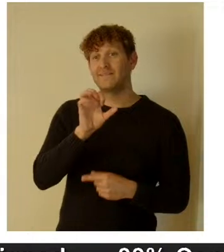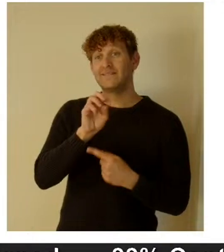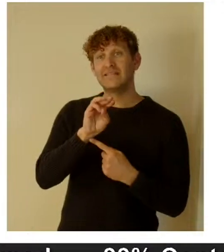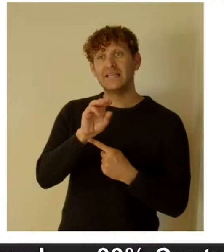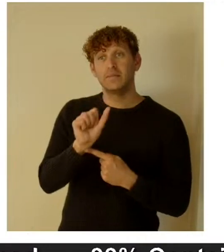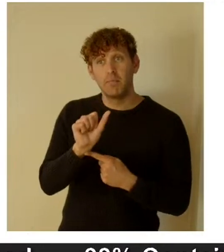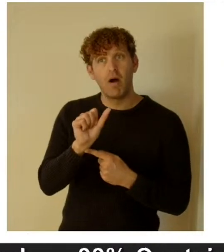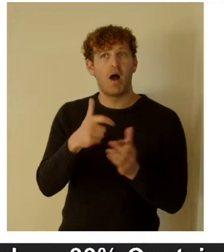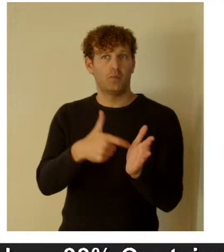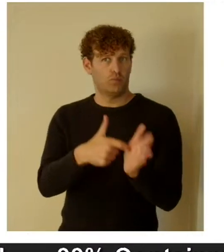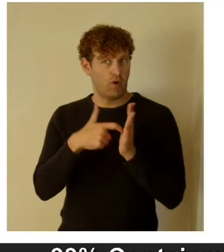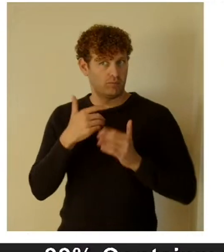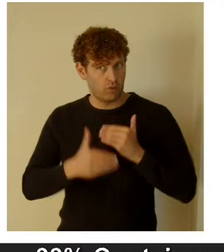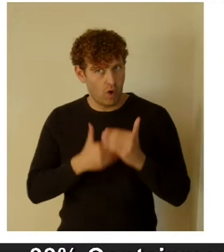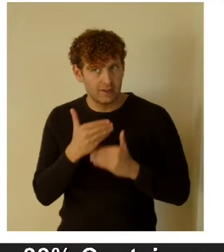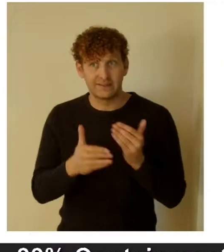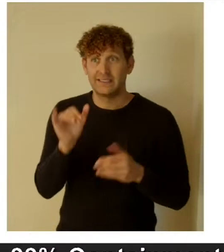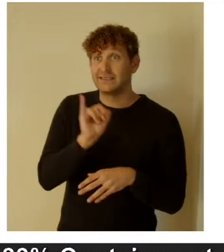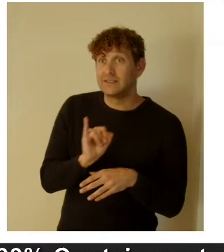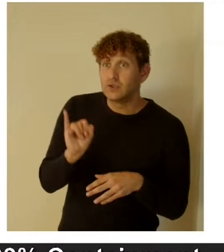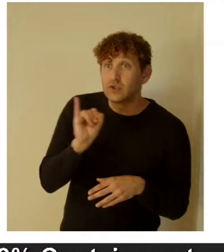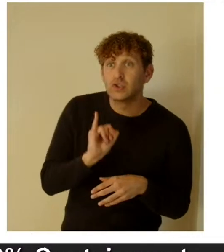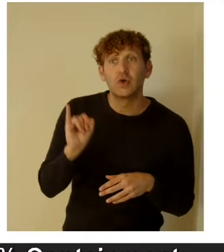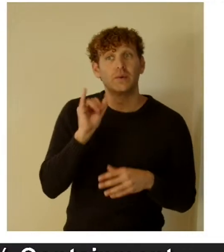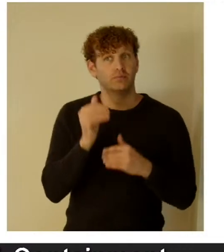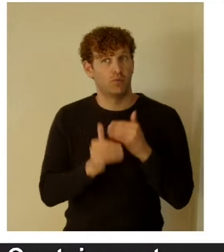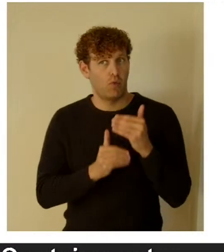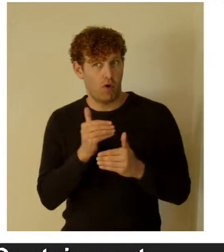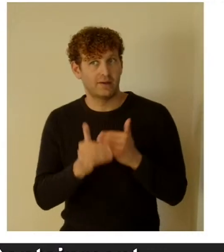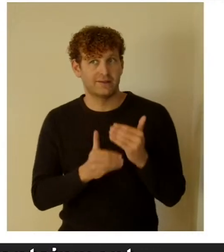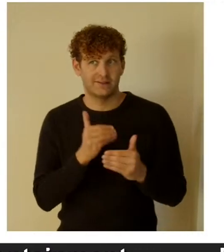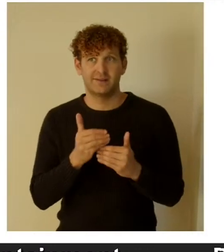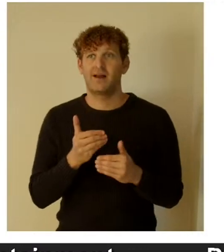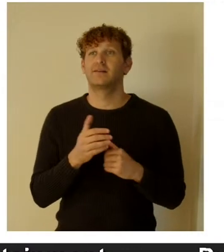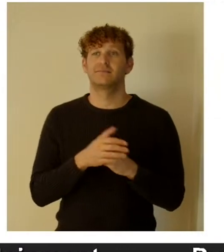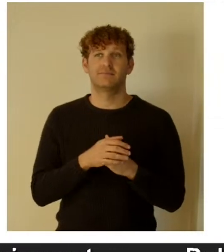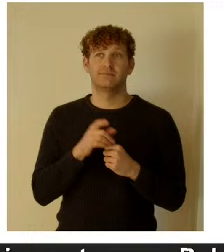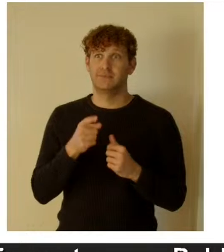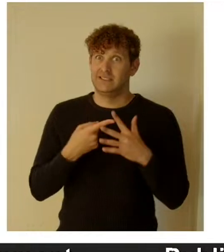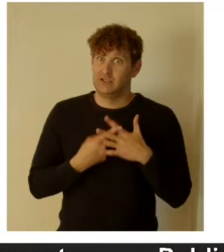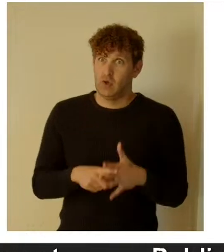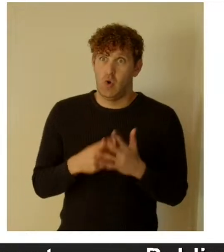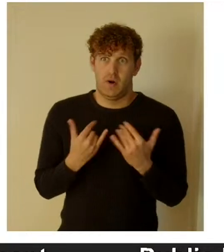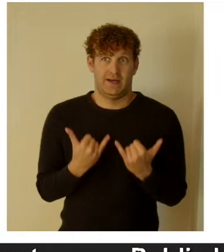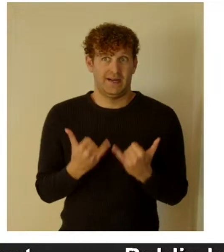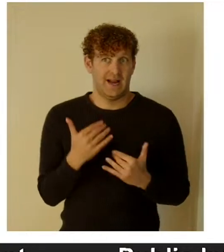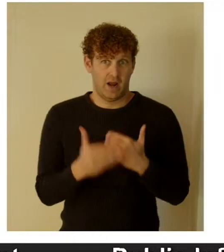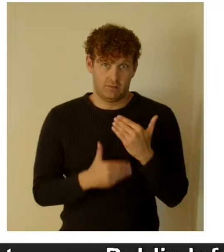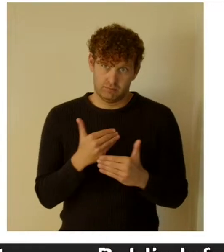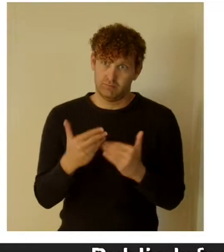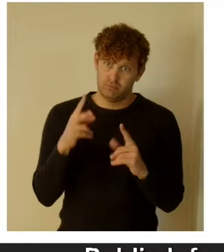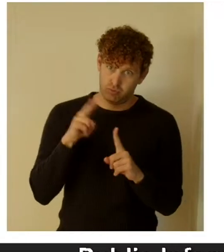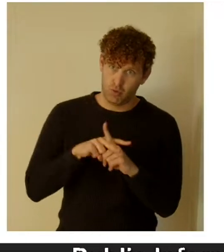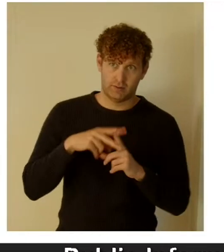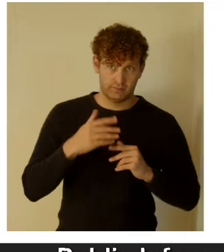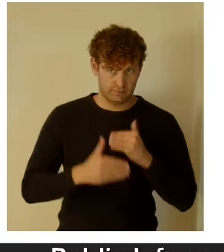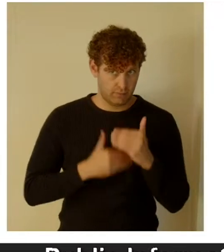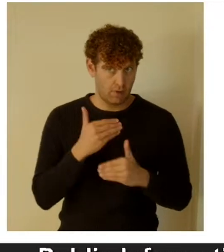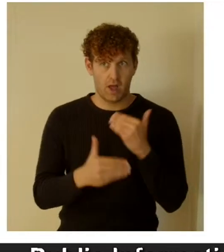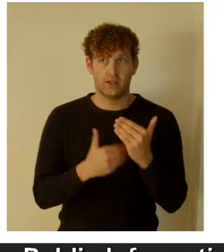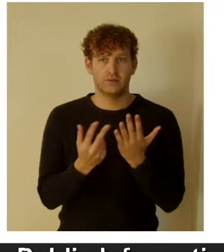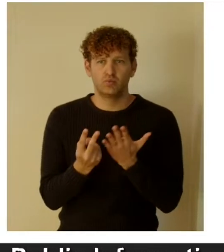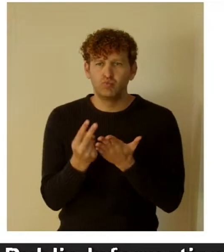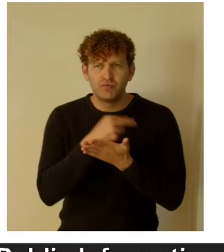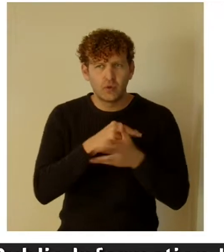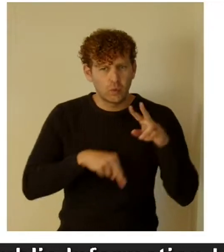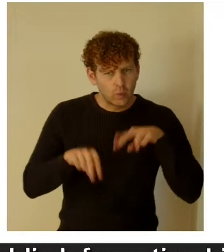up-to-date insurance progress. Start your FEMA claim process as soon as you can and be sure to closely review all information you